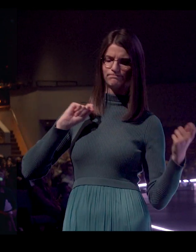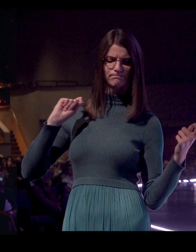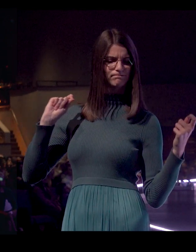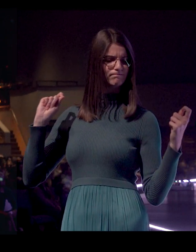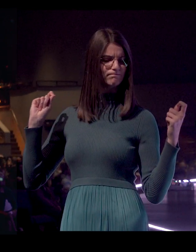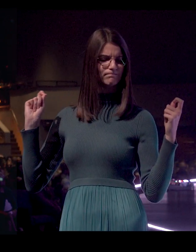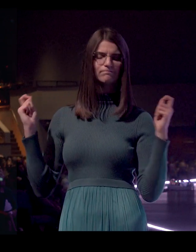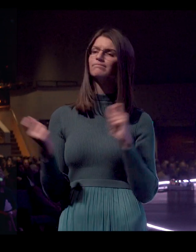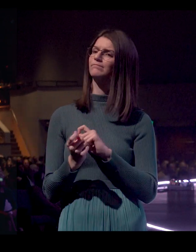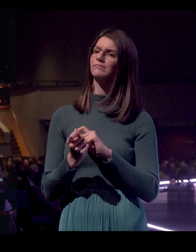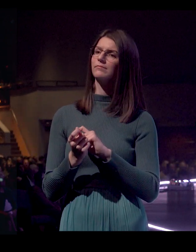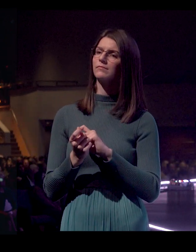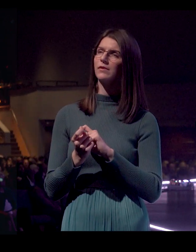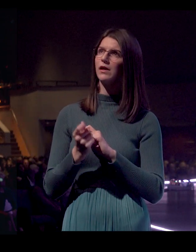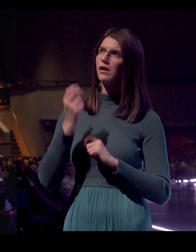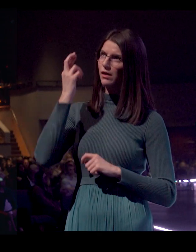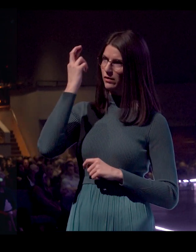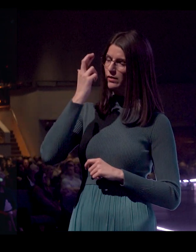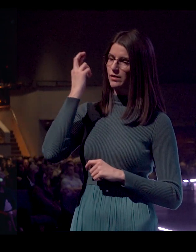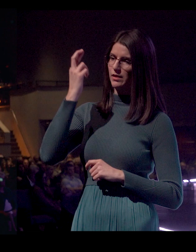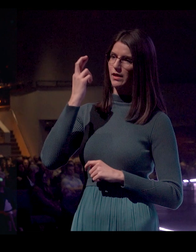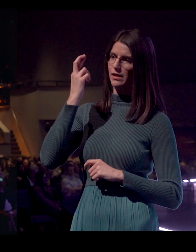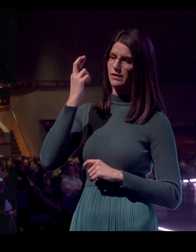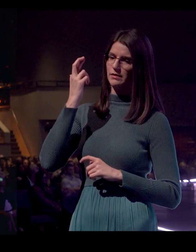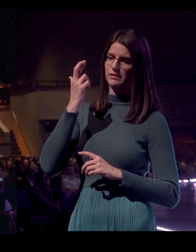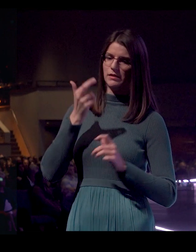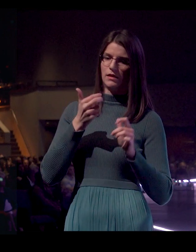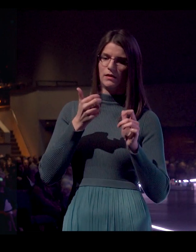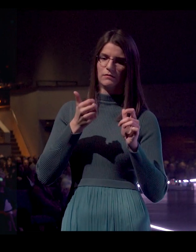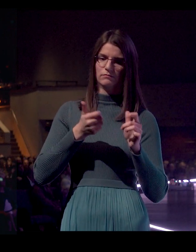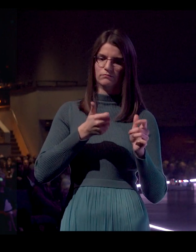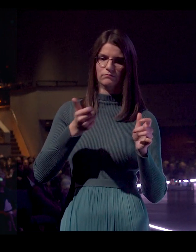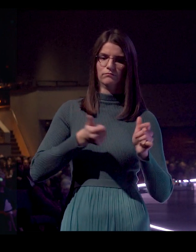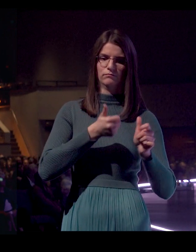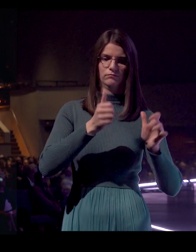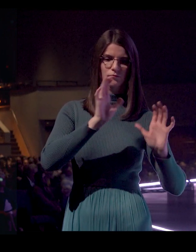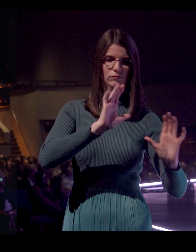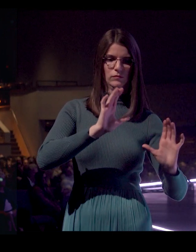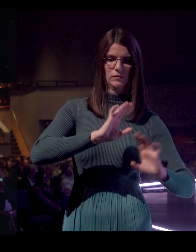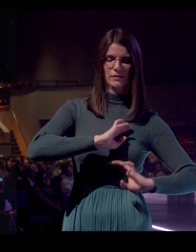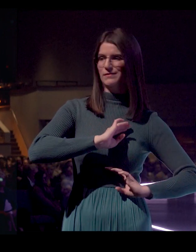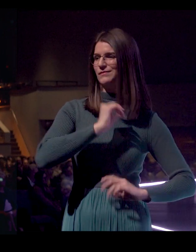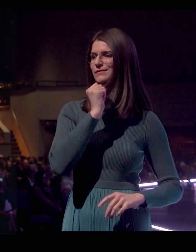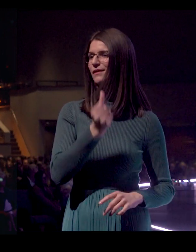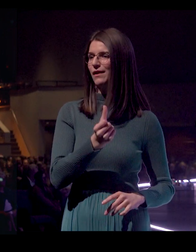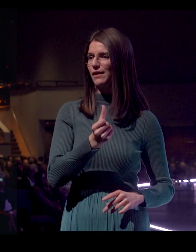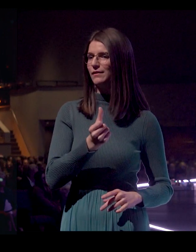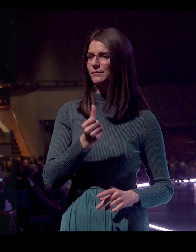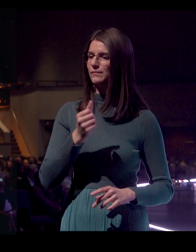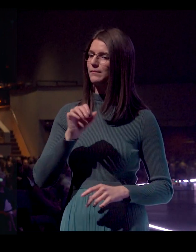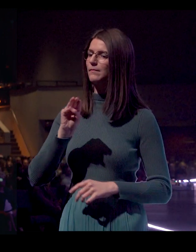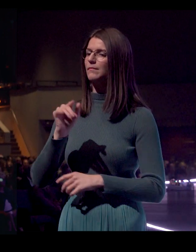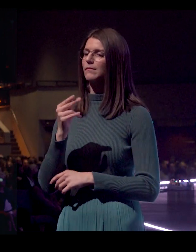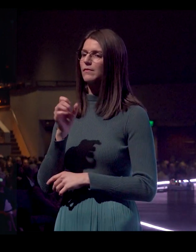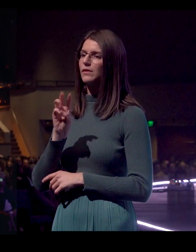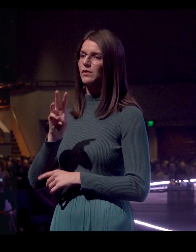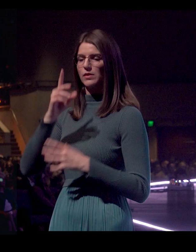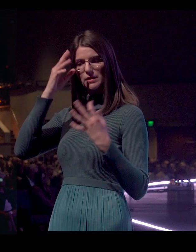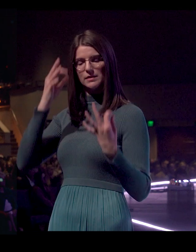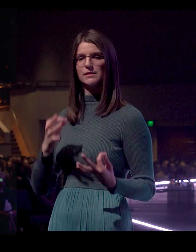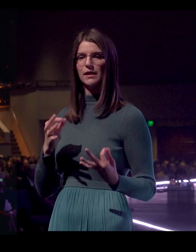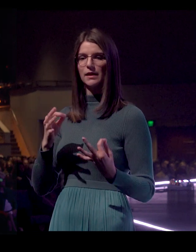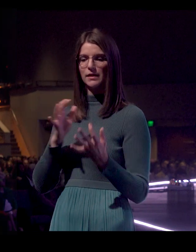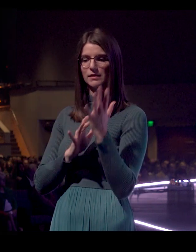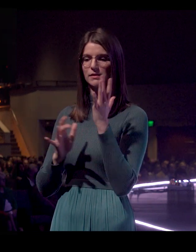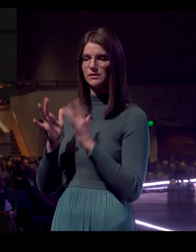wasn't filling him up. And he decided to make Jesus more than just a day in